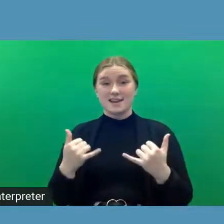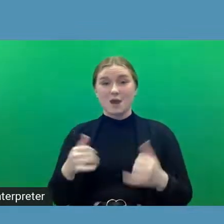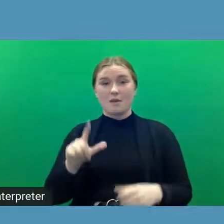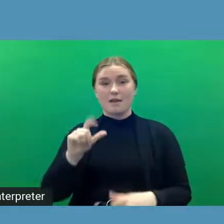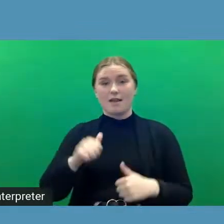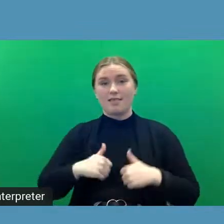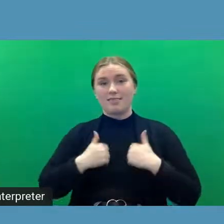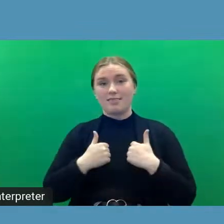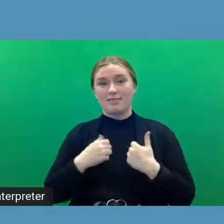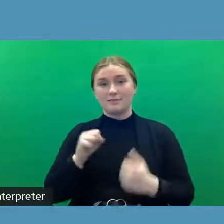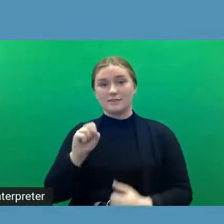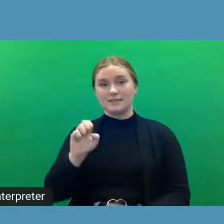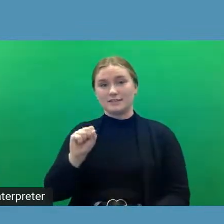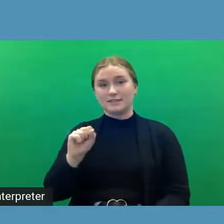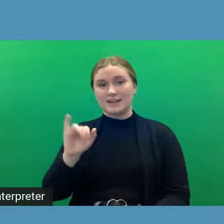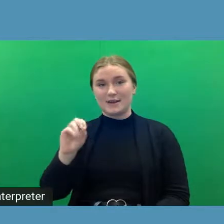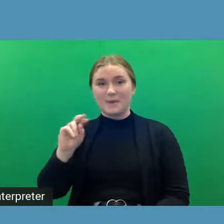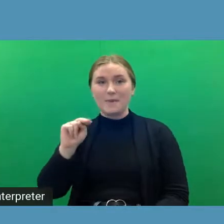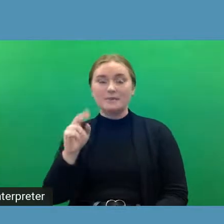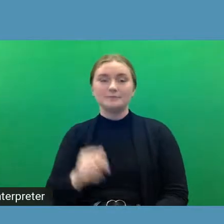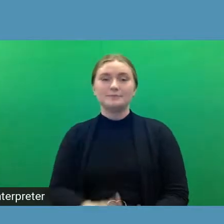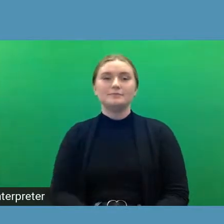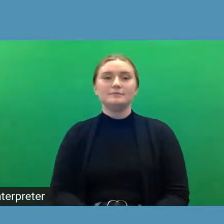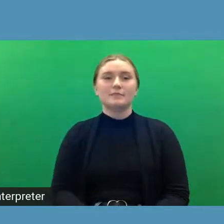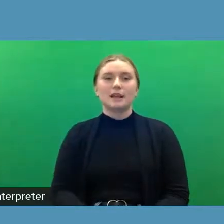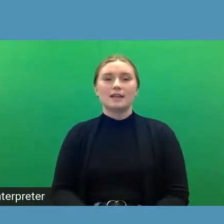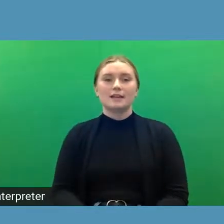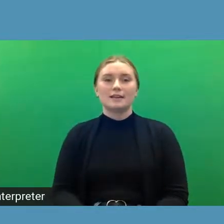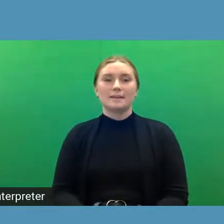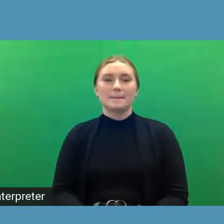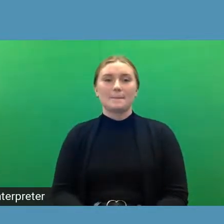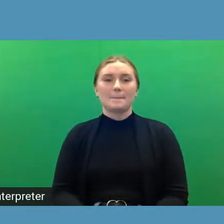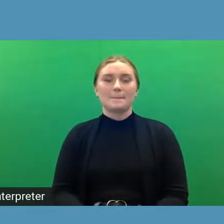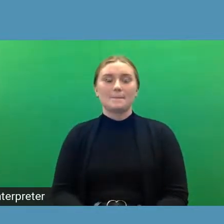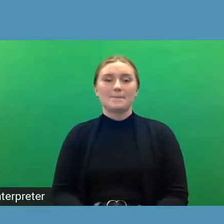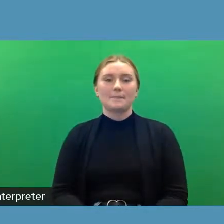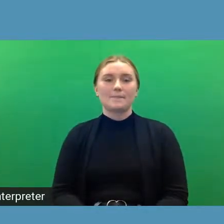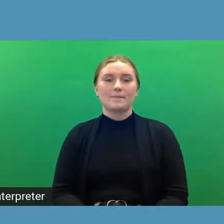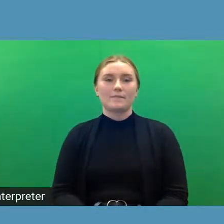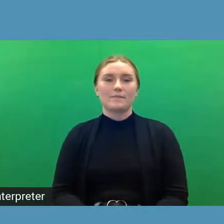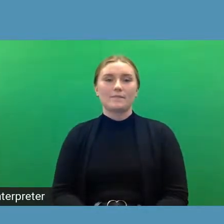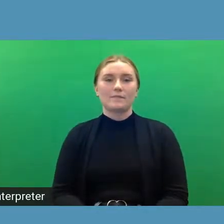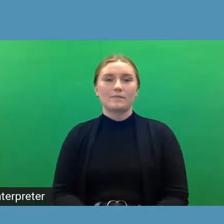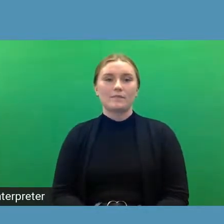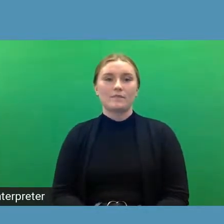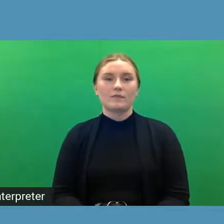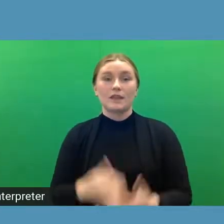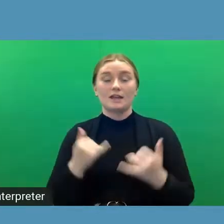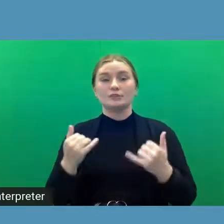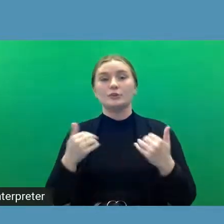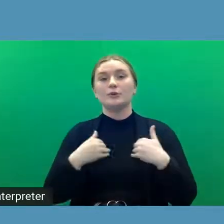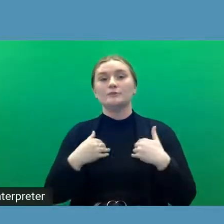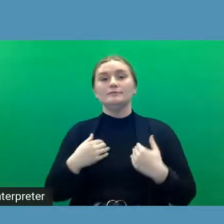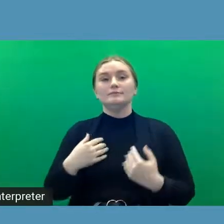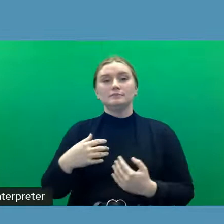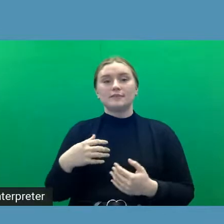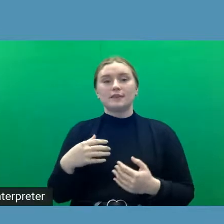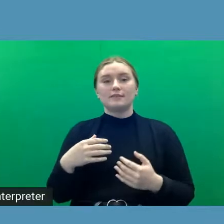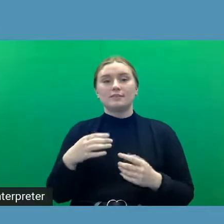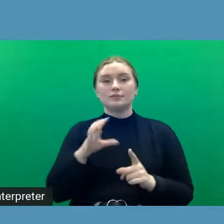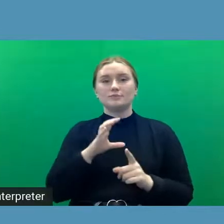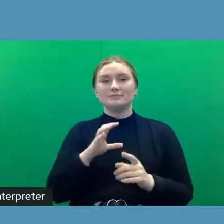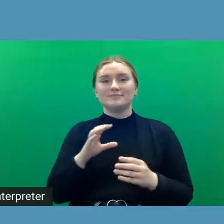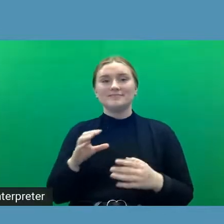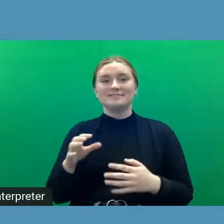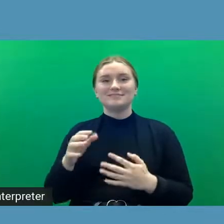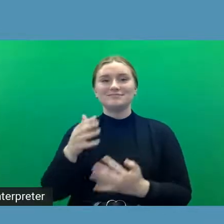may arise after reflecting on a program. For this reason, we have set up an online community forum for raising questions,